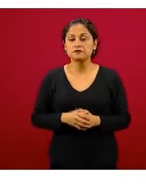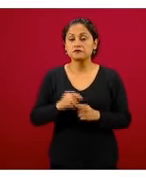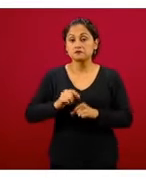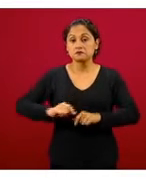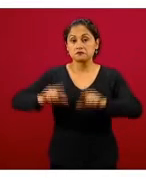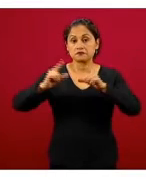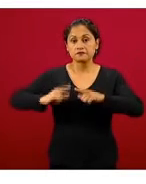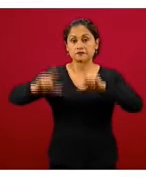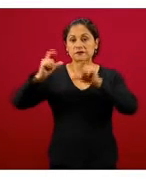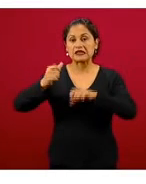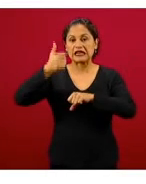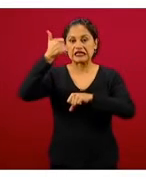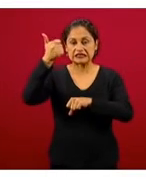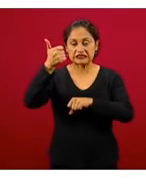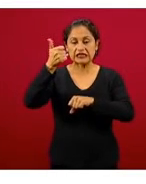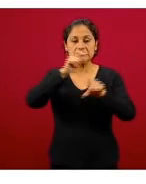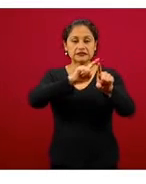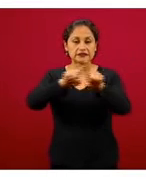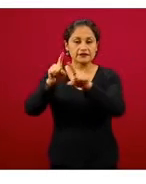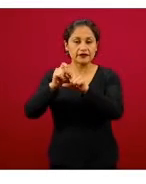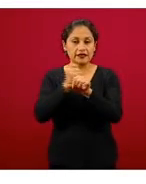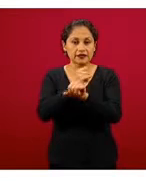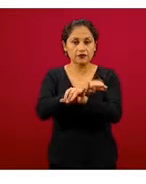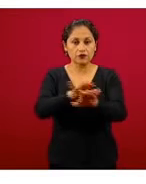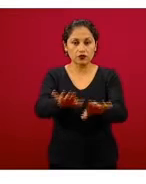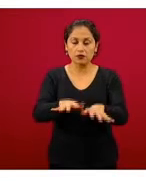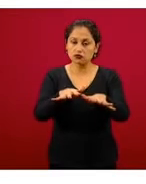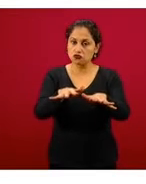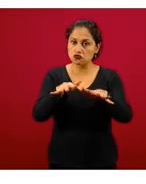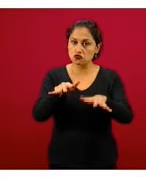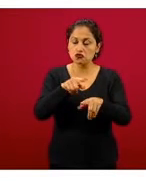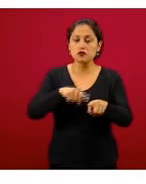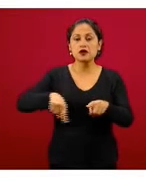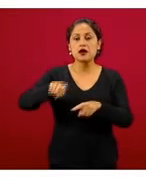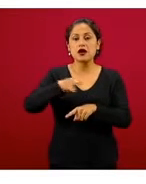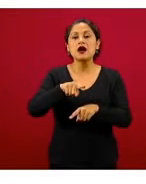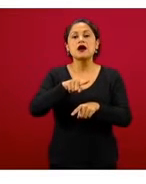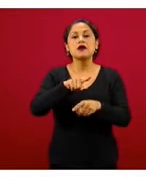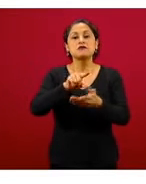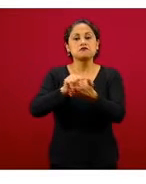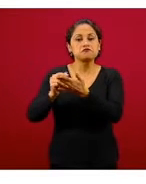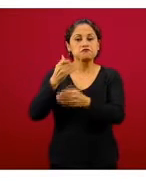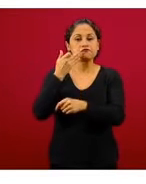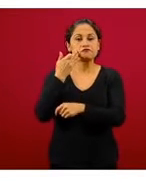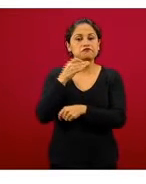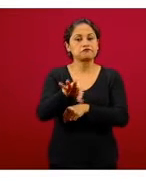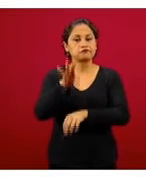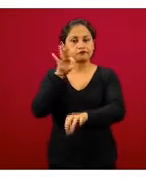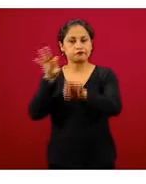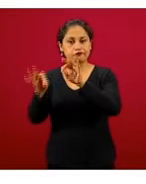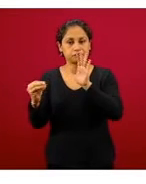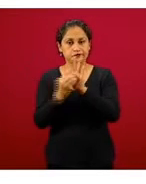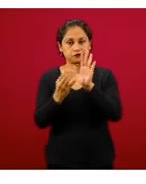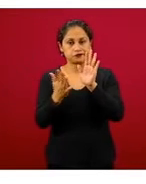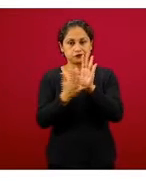is through the different publications that we have on social media,